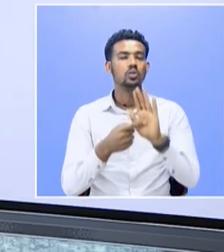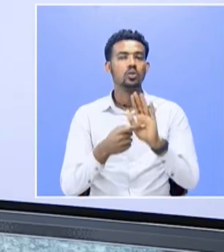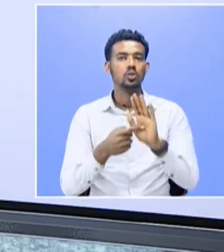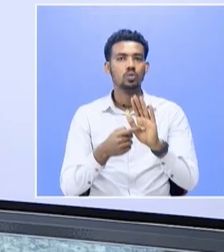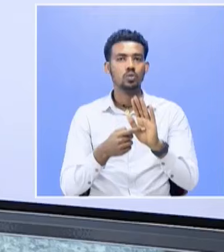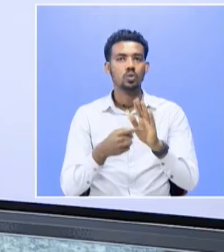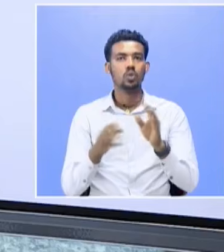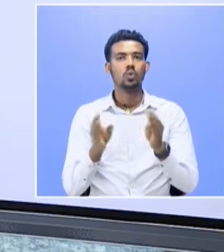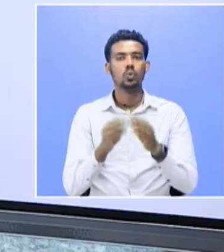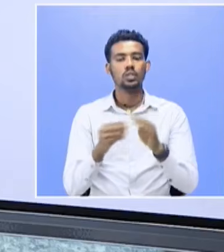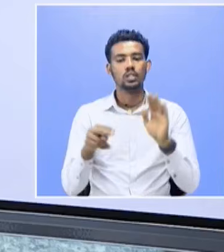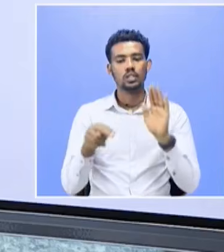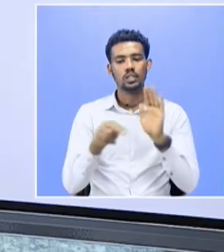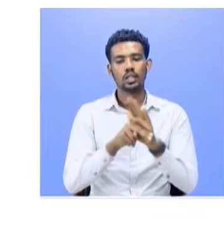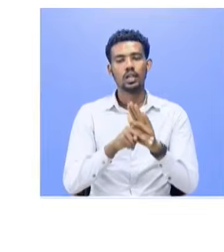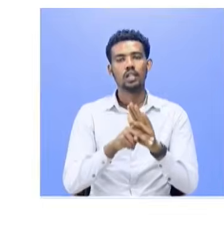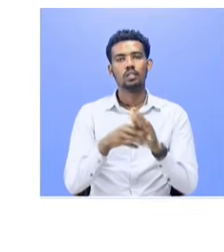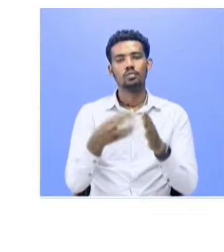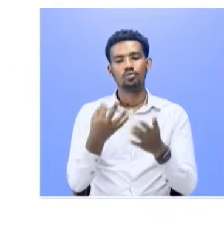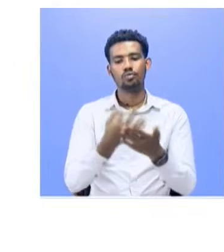with negative form.